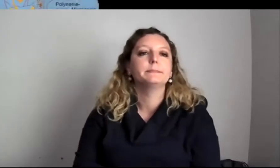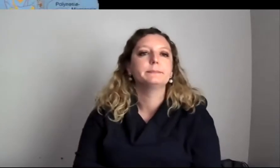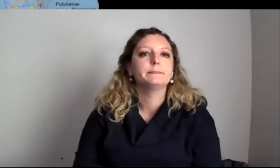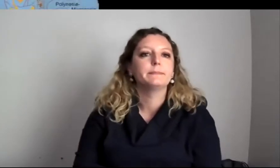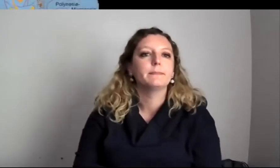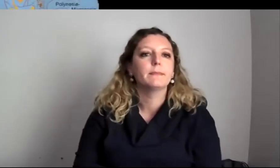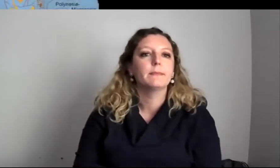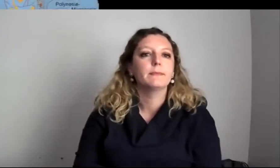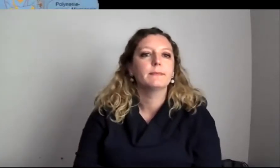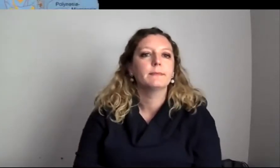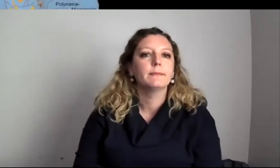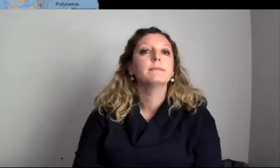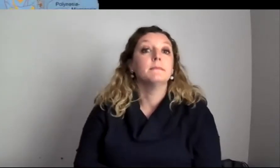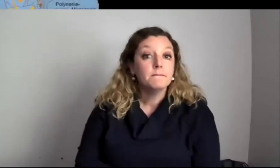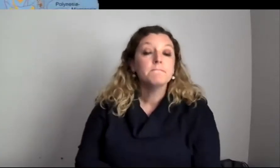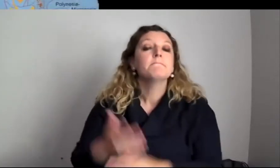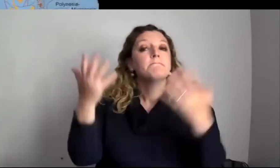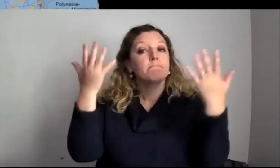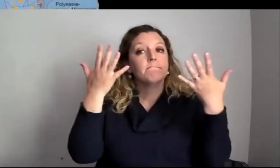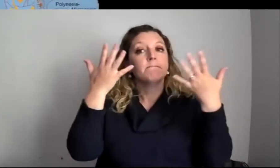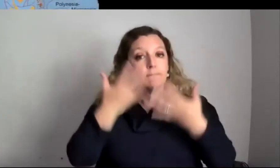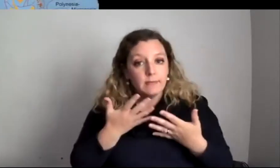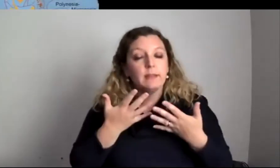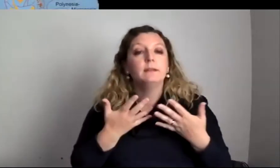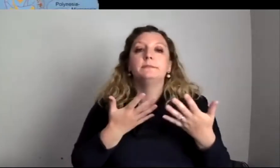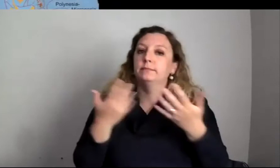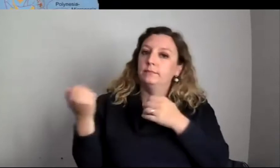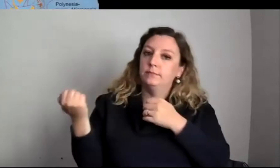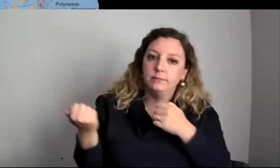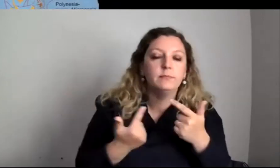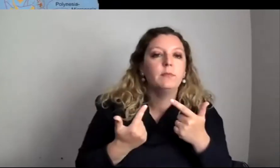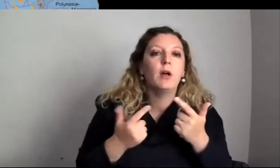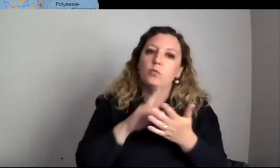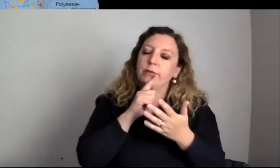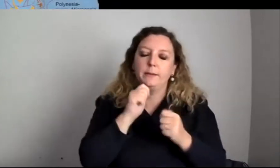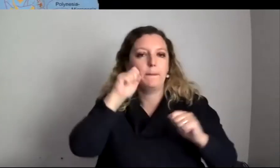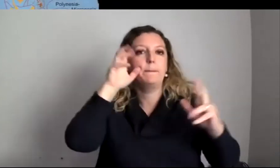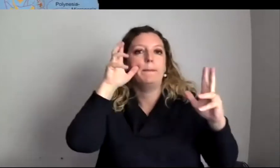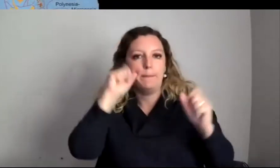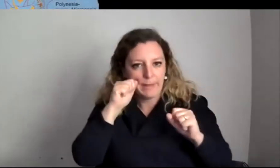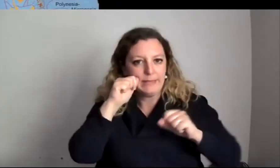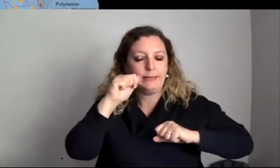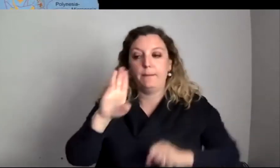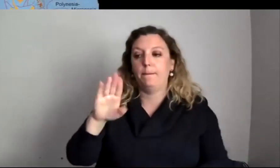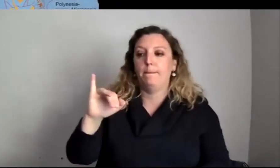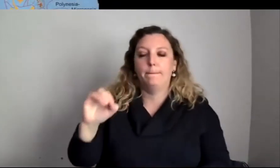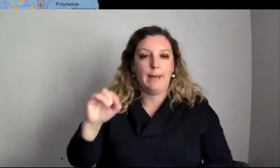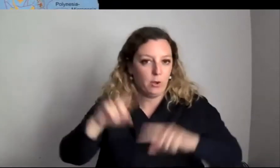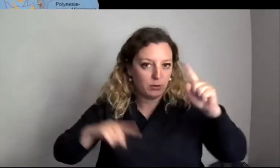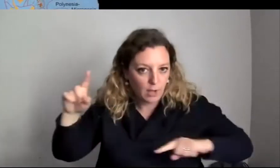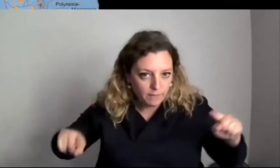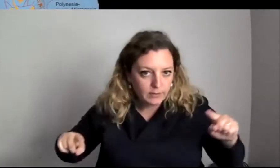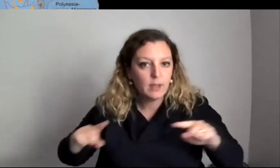Africa. Now, unfortunately, despite all of this really amazing biodiversity, it's also considered